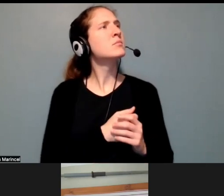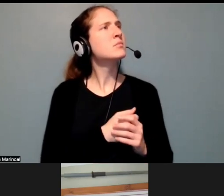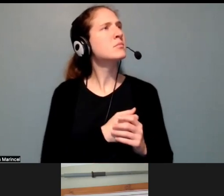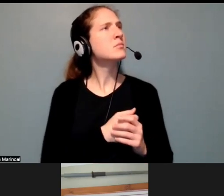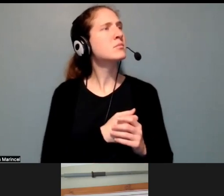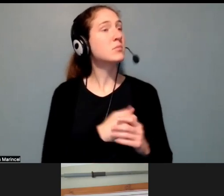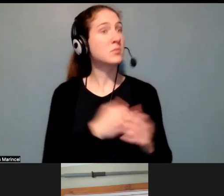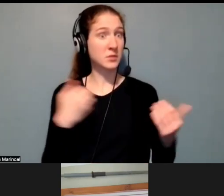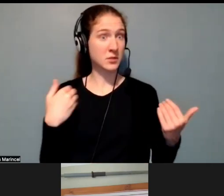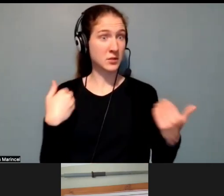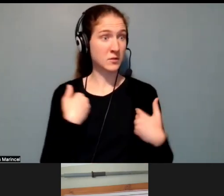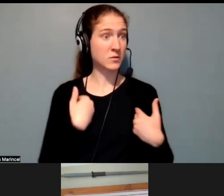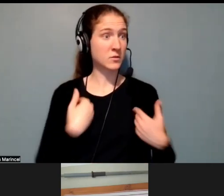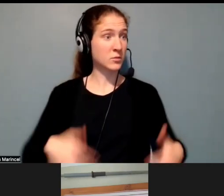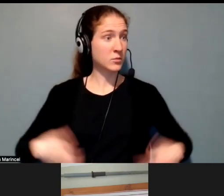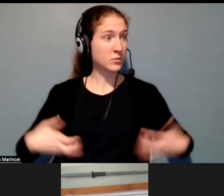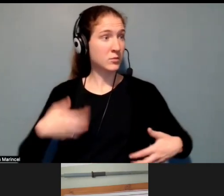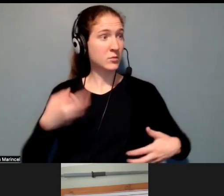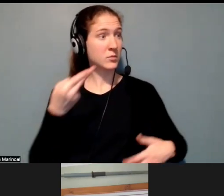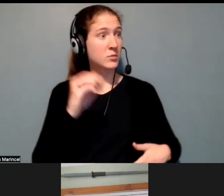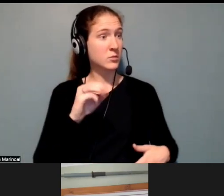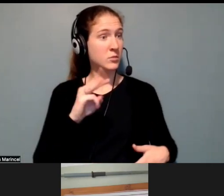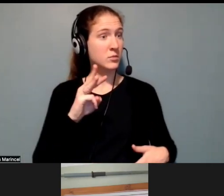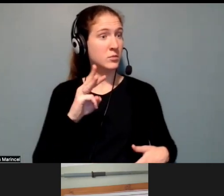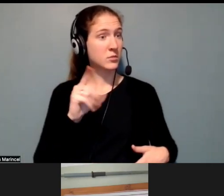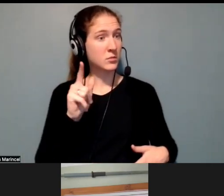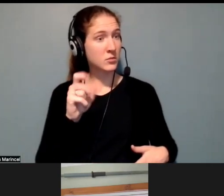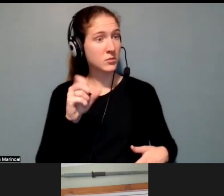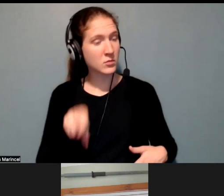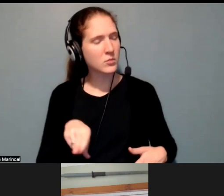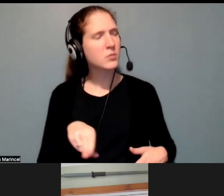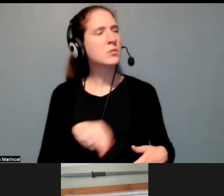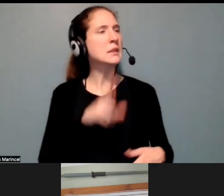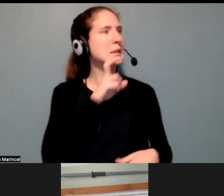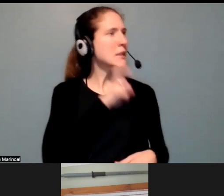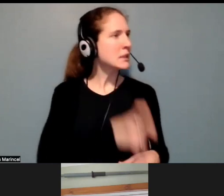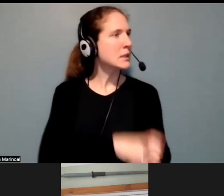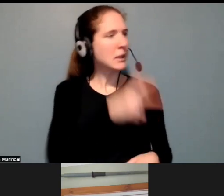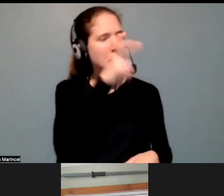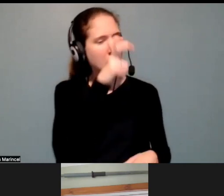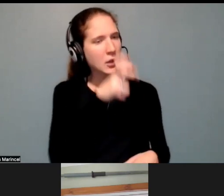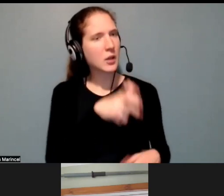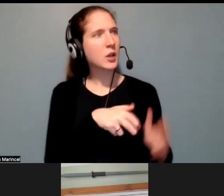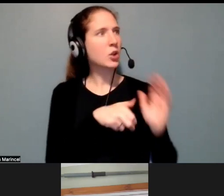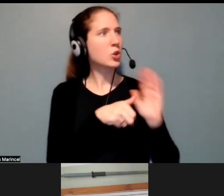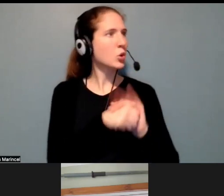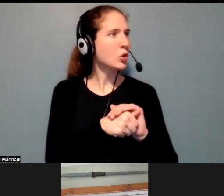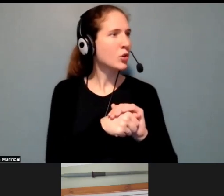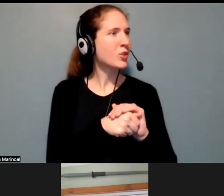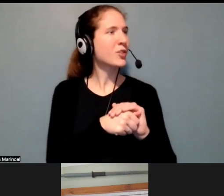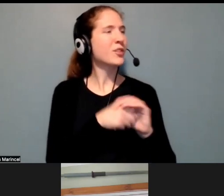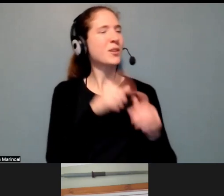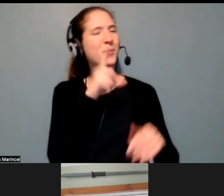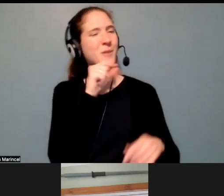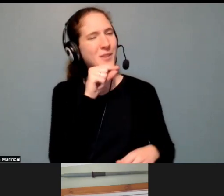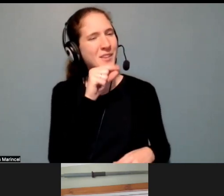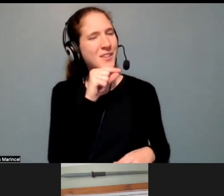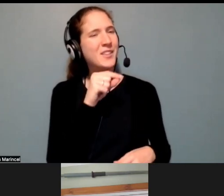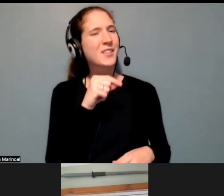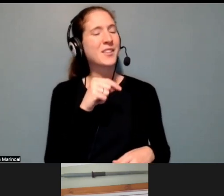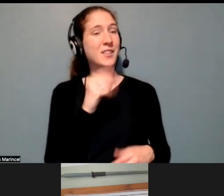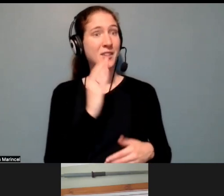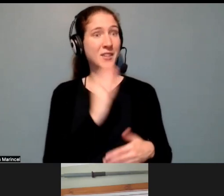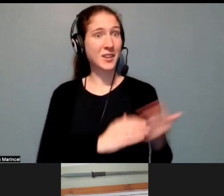monkeys, and there was, you know, incredible snakes around, and insects, and turtles, and birds, and I even brought home